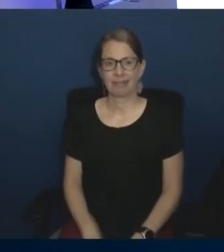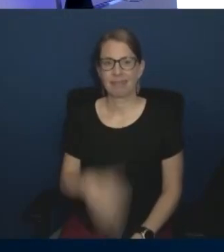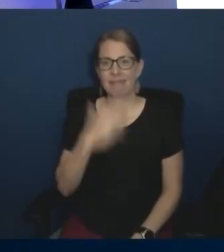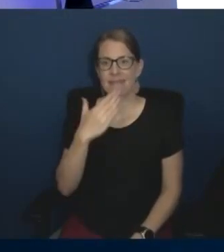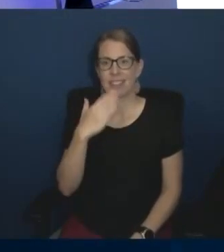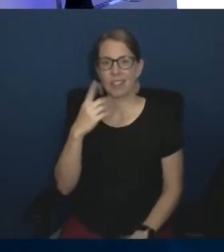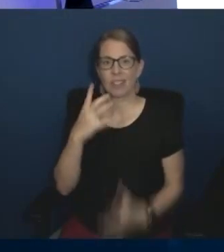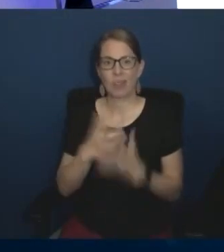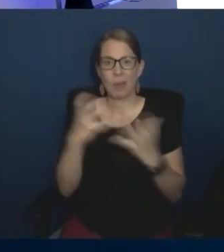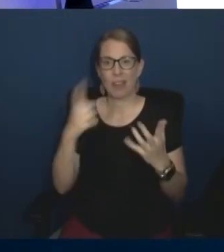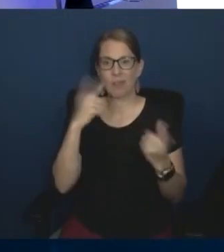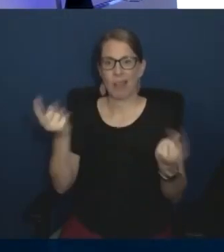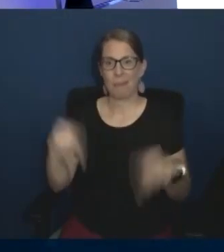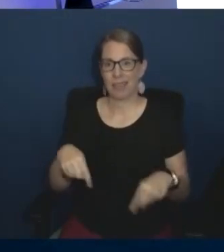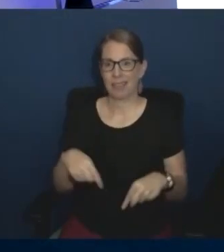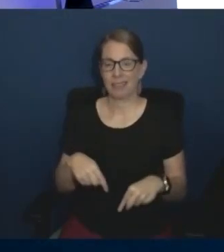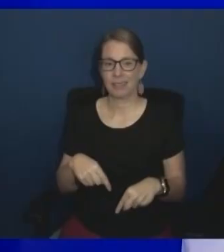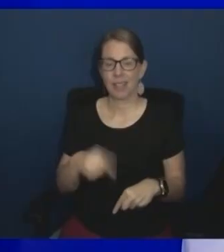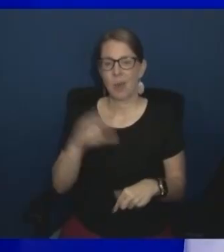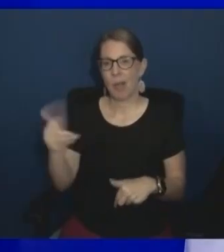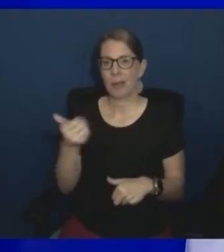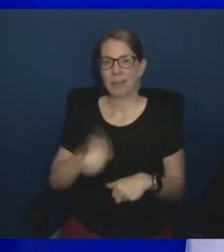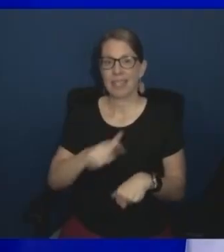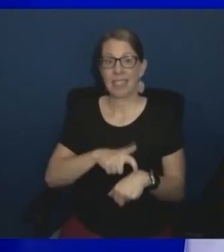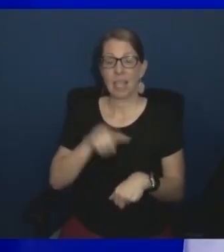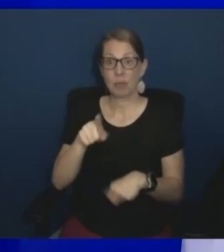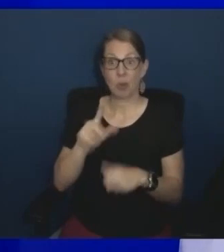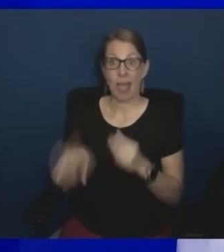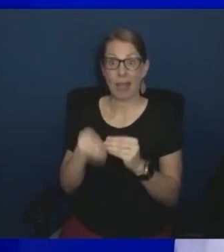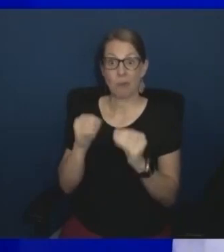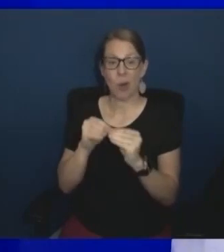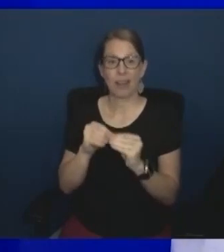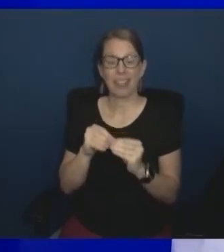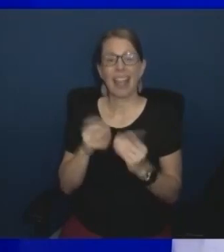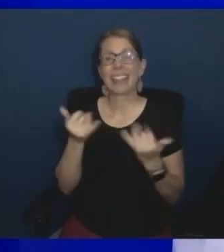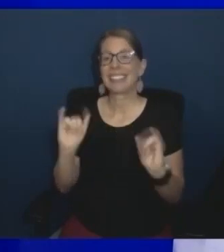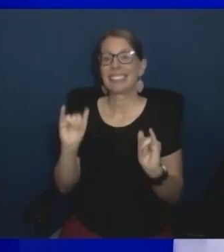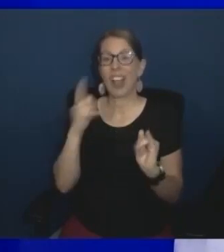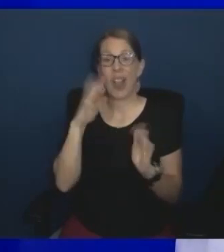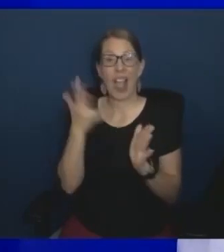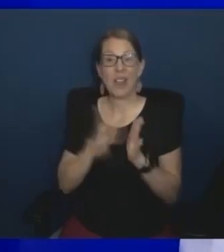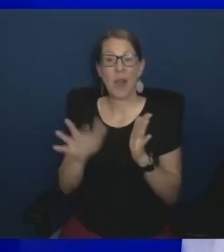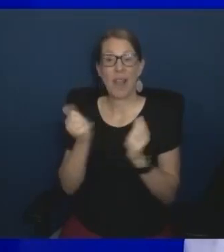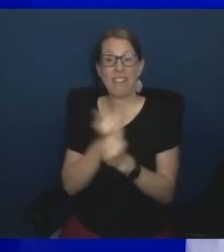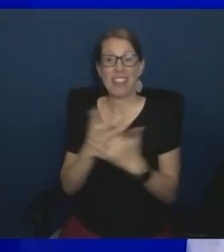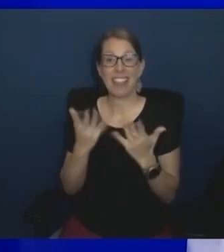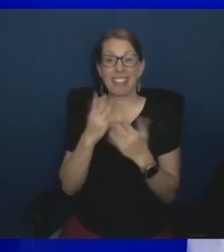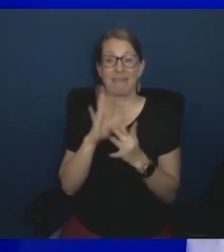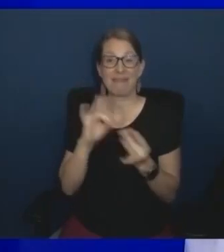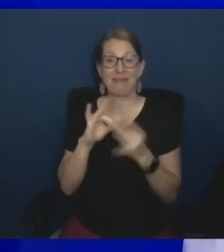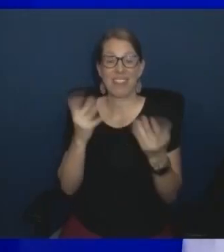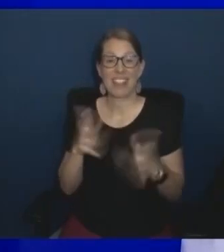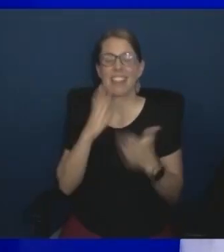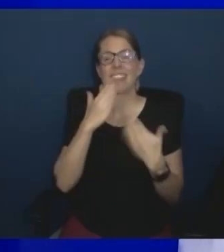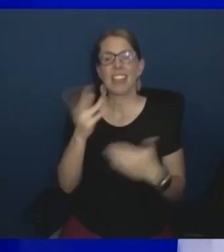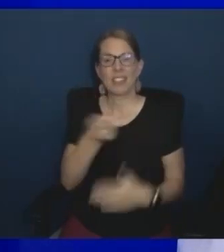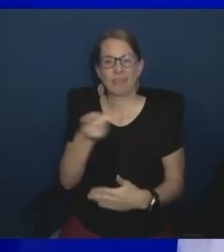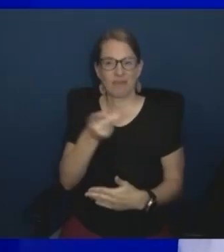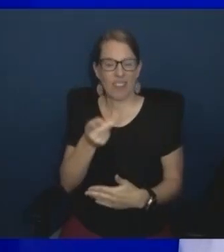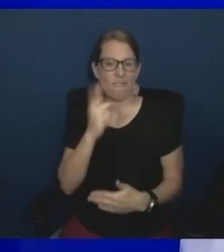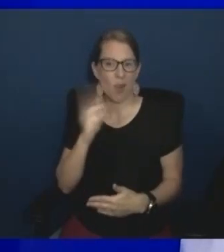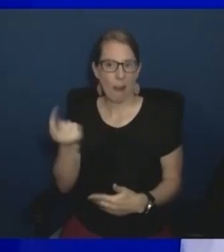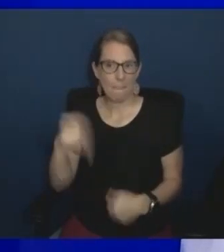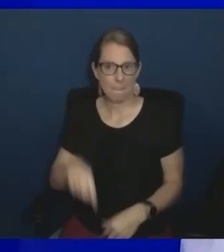anytime. Dr. Hawkinson, can you follow that? Yeah, I mean, I can still echo everything that was said. I think it was great. I thank our guests for being here. We've heard